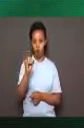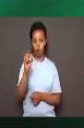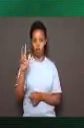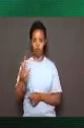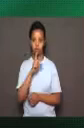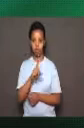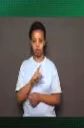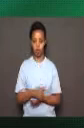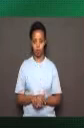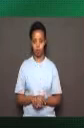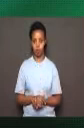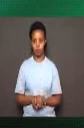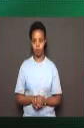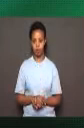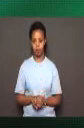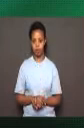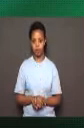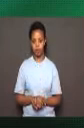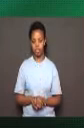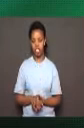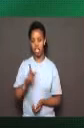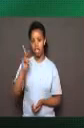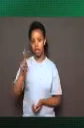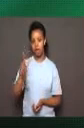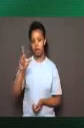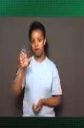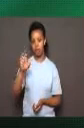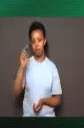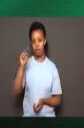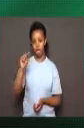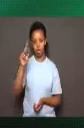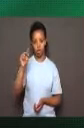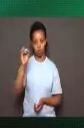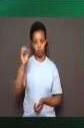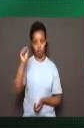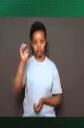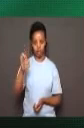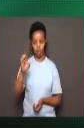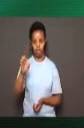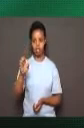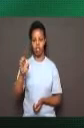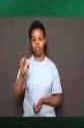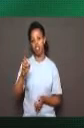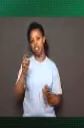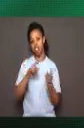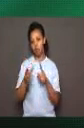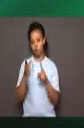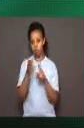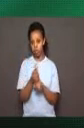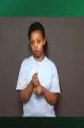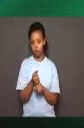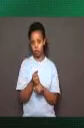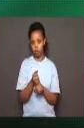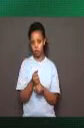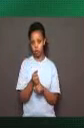C3H6O3. A pentose monosaccharide contains 5